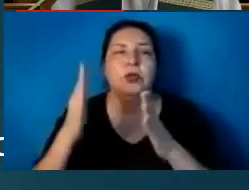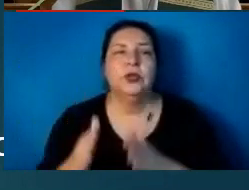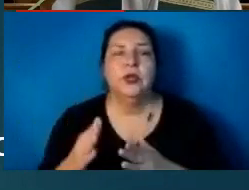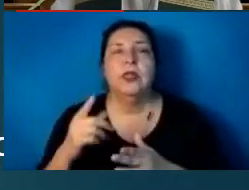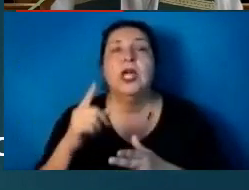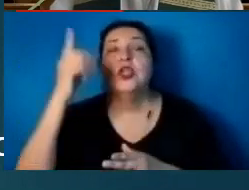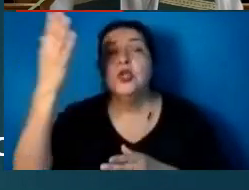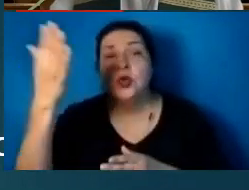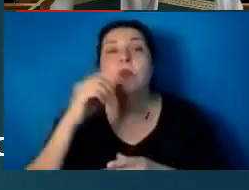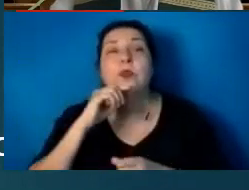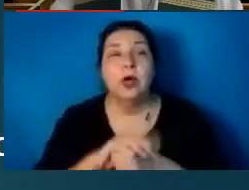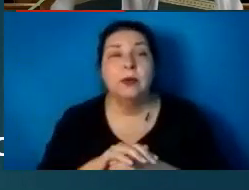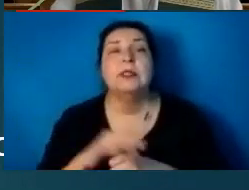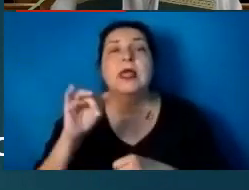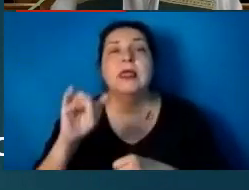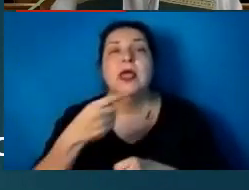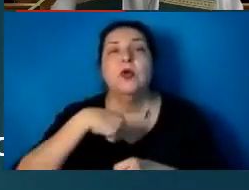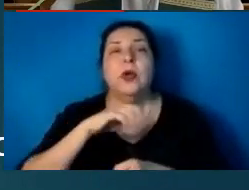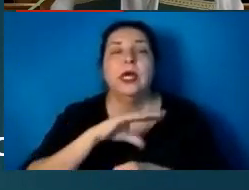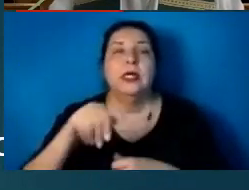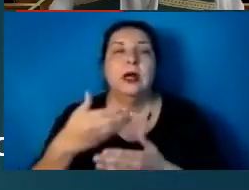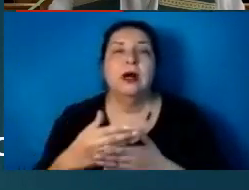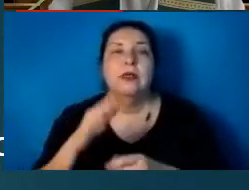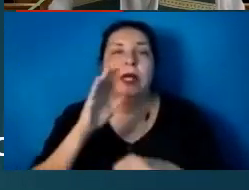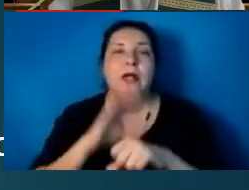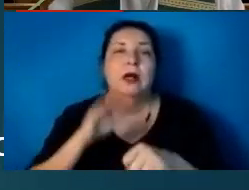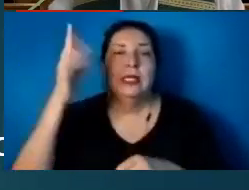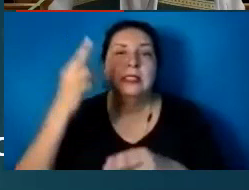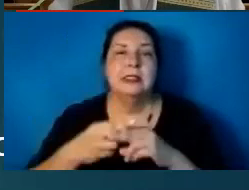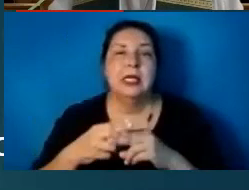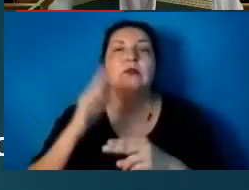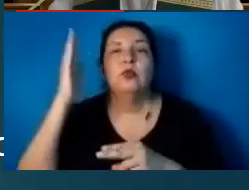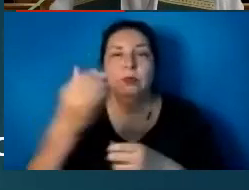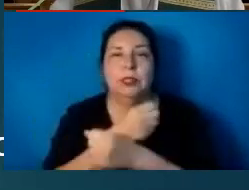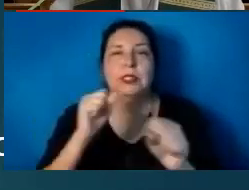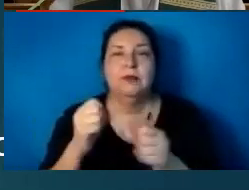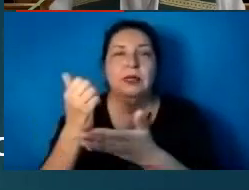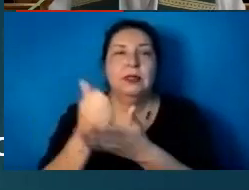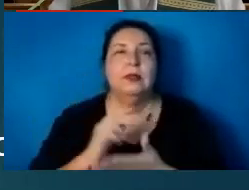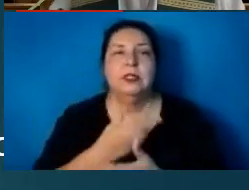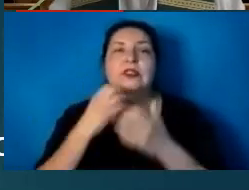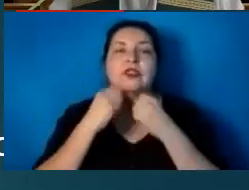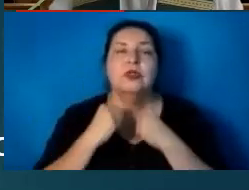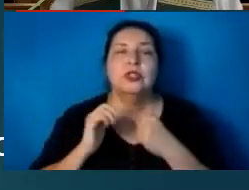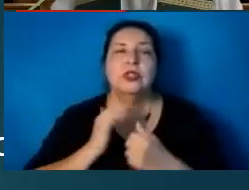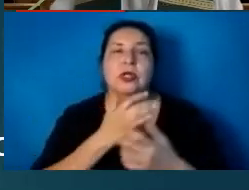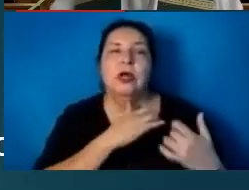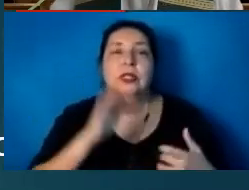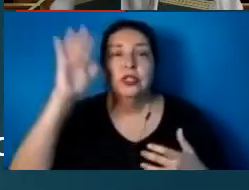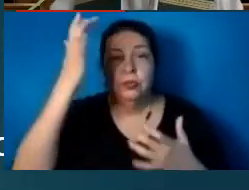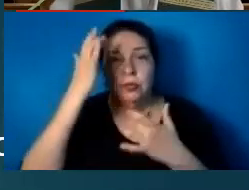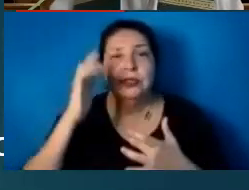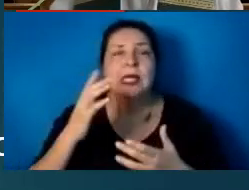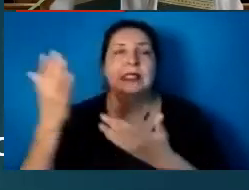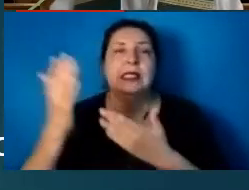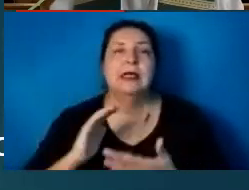have promised, that we and all who call on his name shall be saved. Help us to treasure in our hearts your mercy and